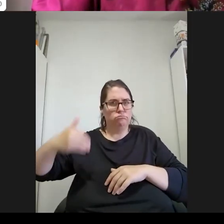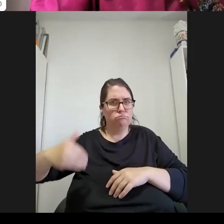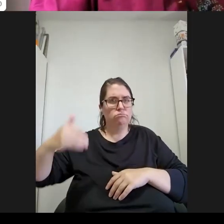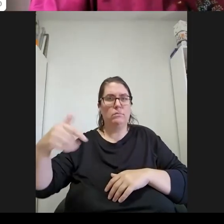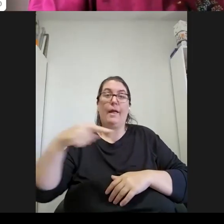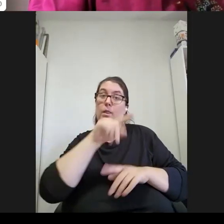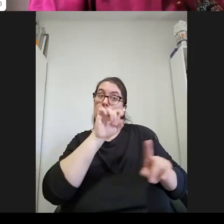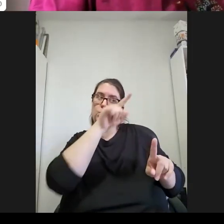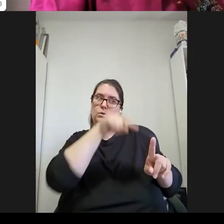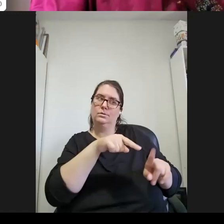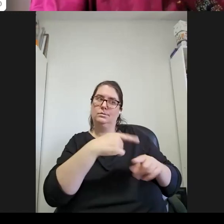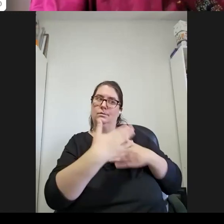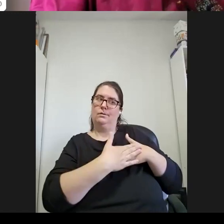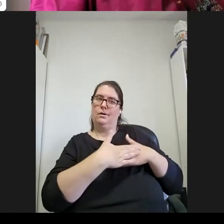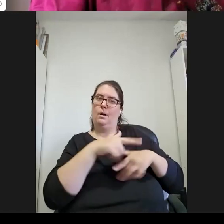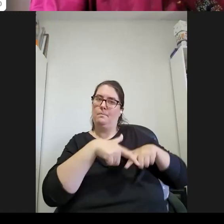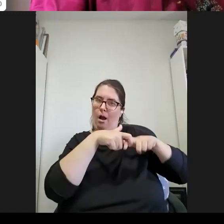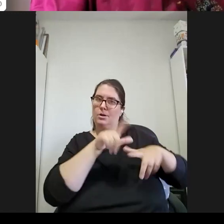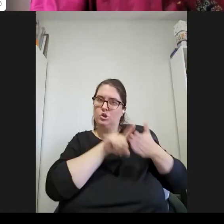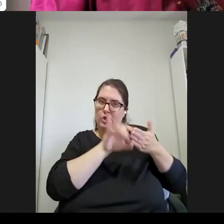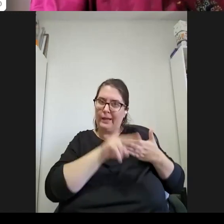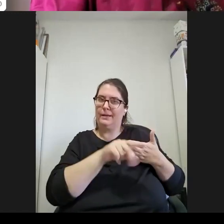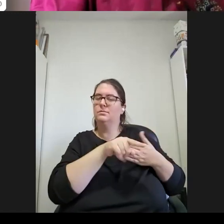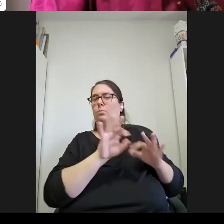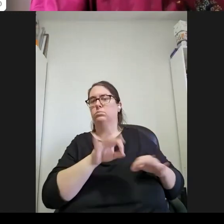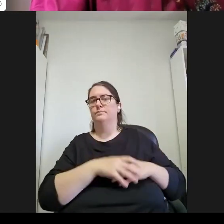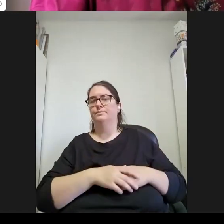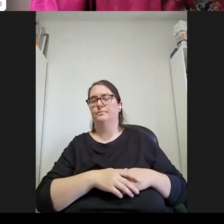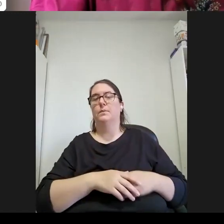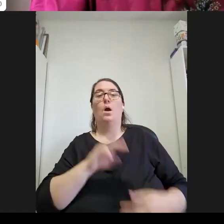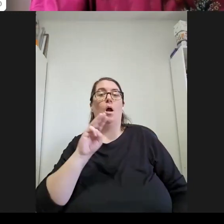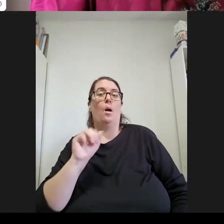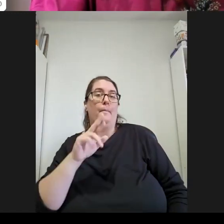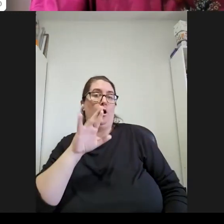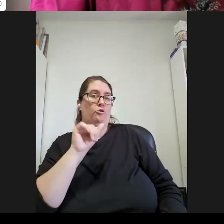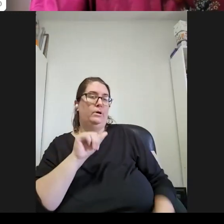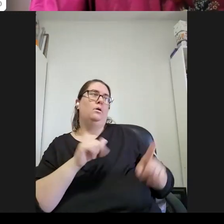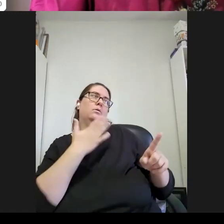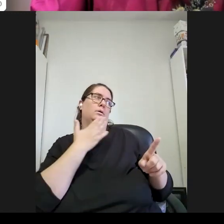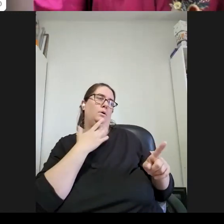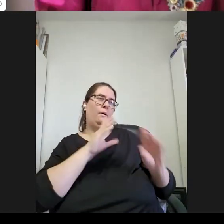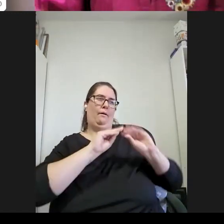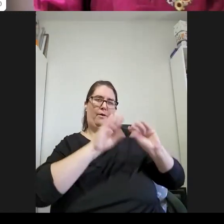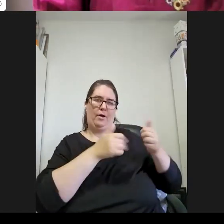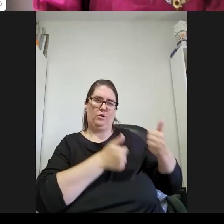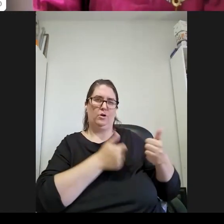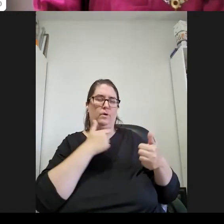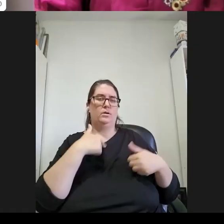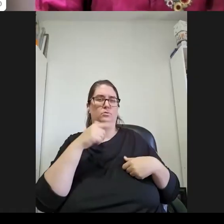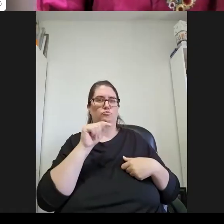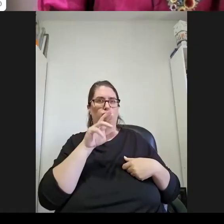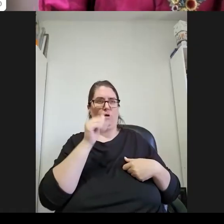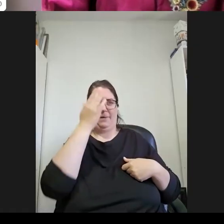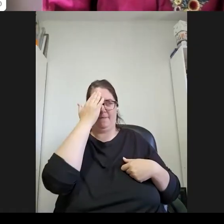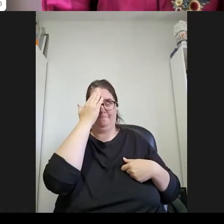tool. Thank you. Thank you both. It's also a really helpful reminder what you've just mentioned about being trauma informed and thinking